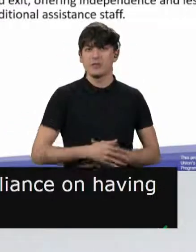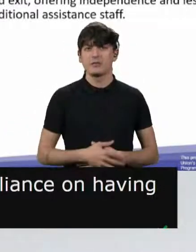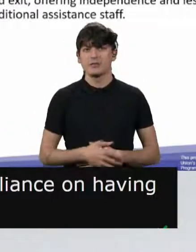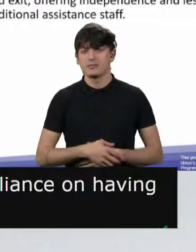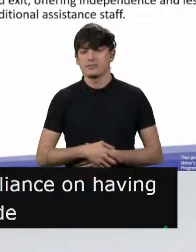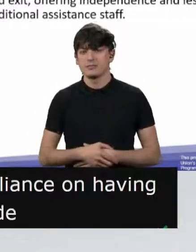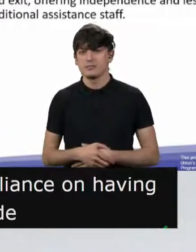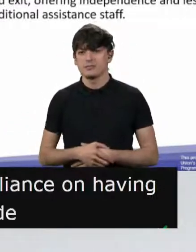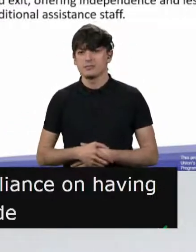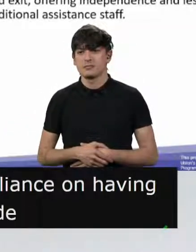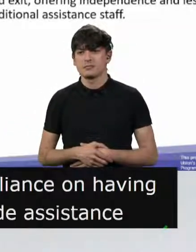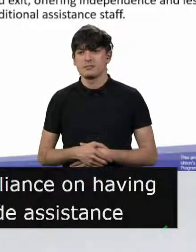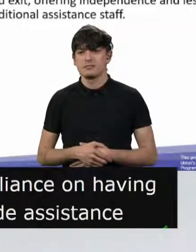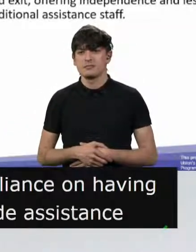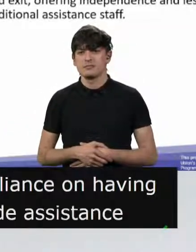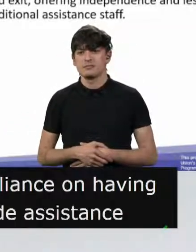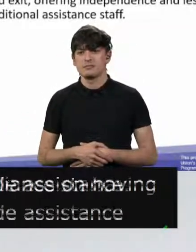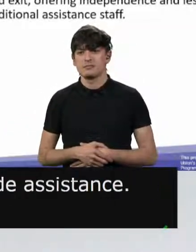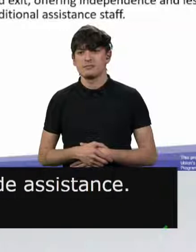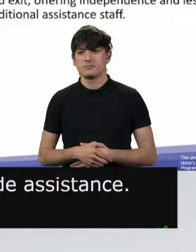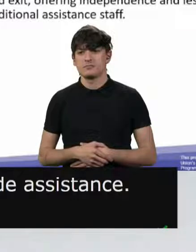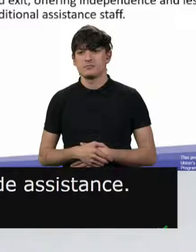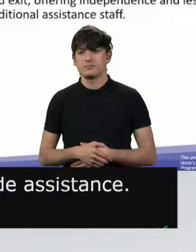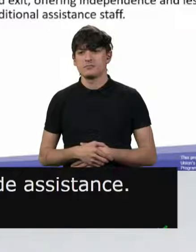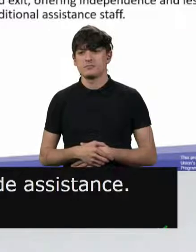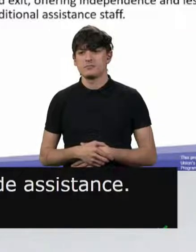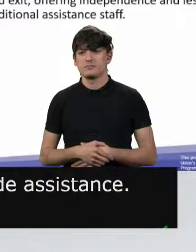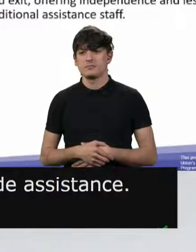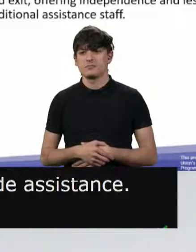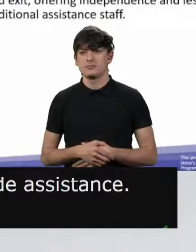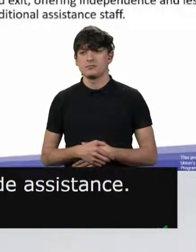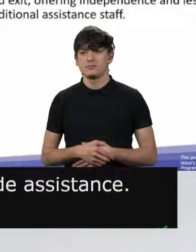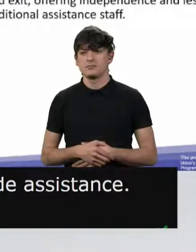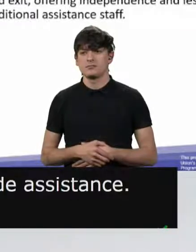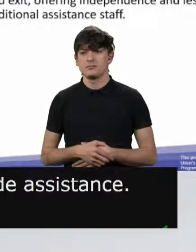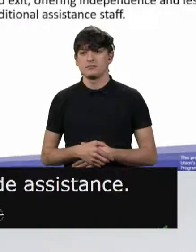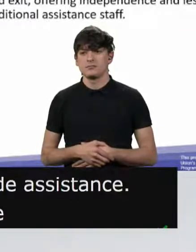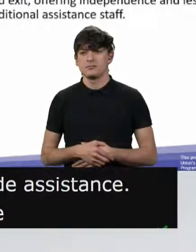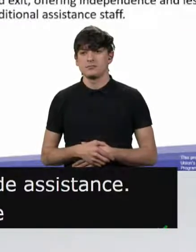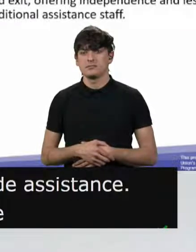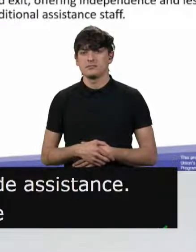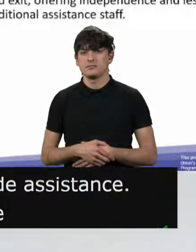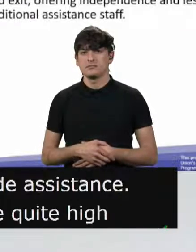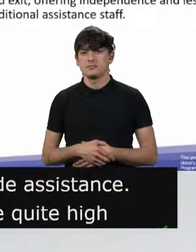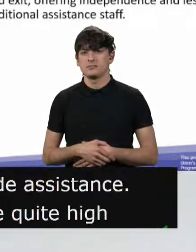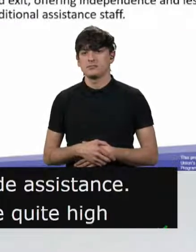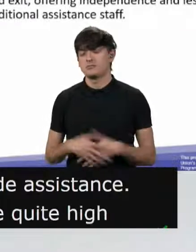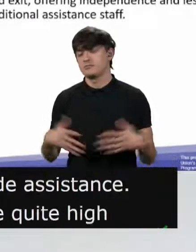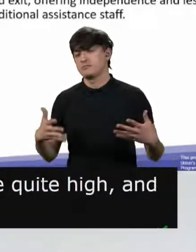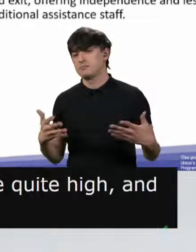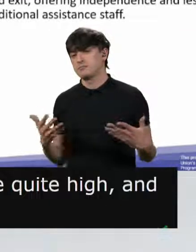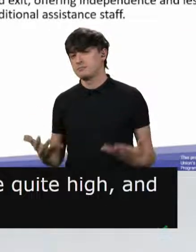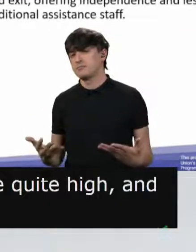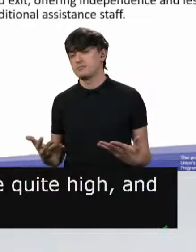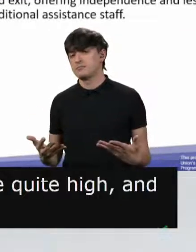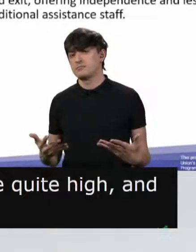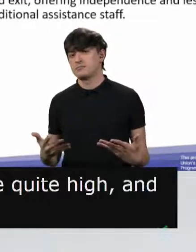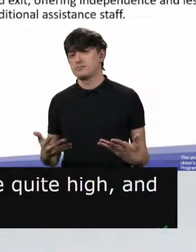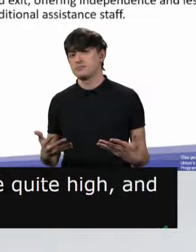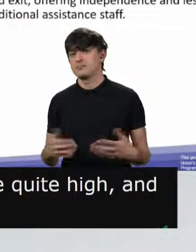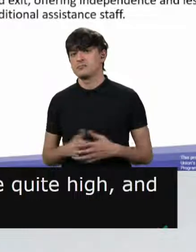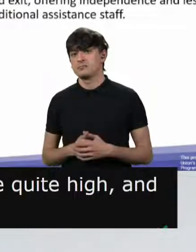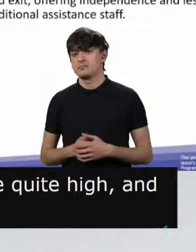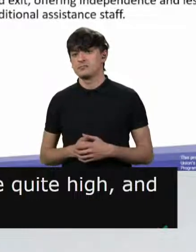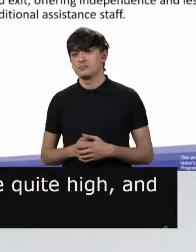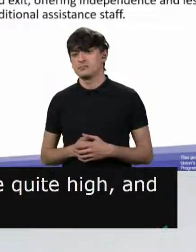of staff in transport companies can be quite high, and maintaining their skills and knowledge can be difficult.